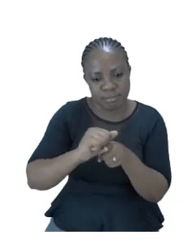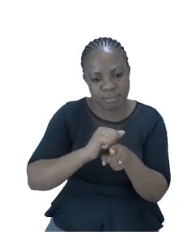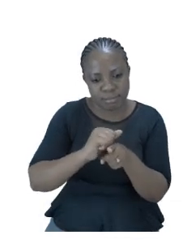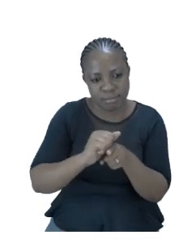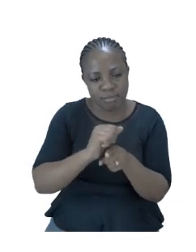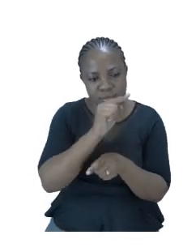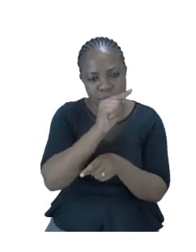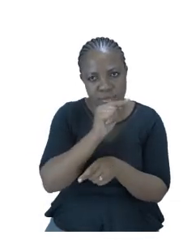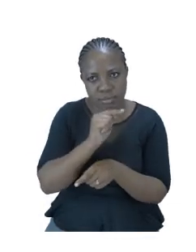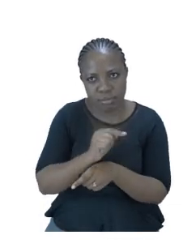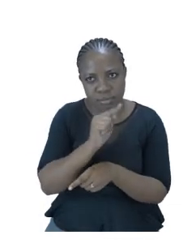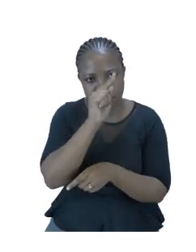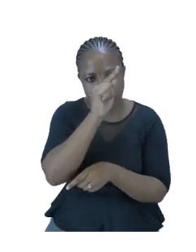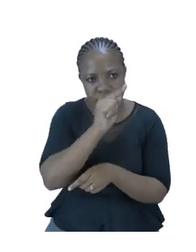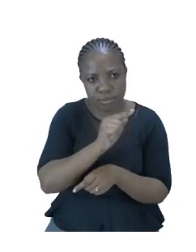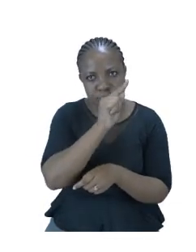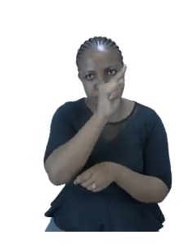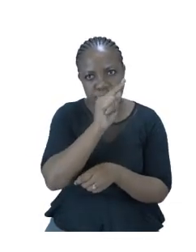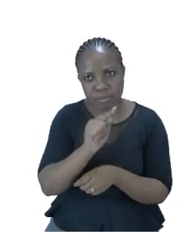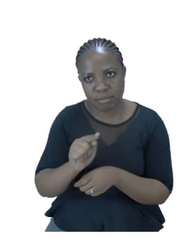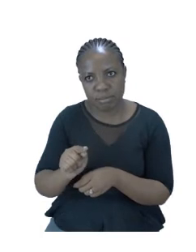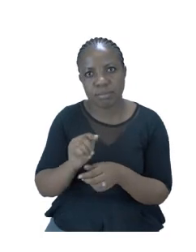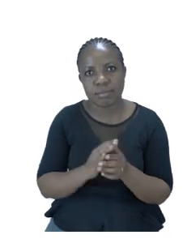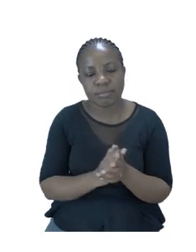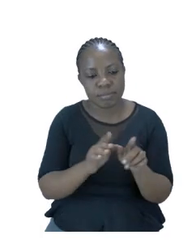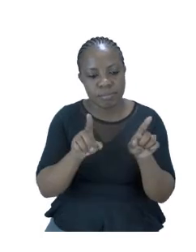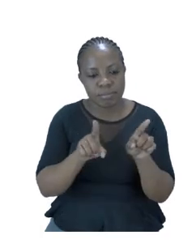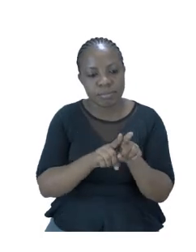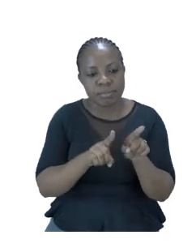letters. Let's take a look at the board.